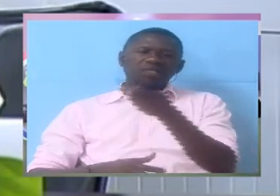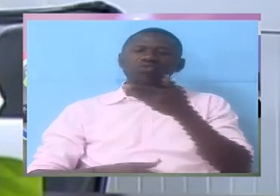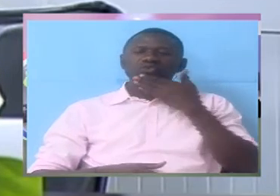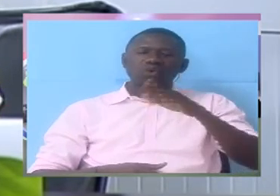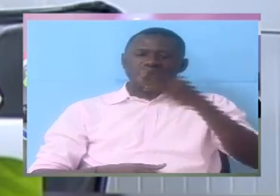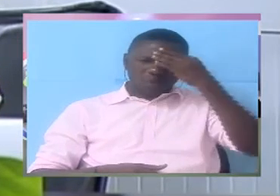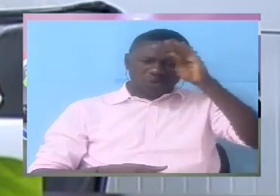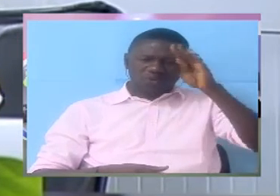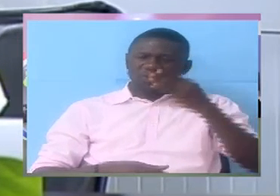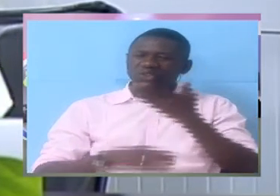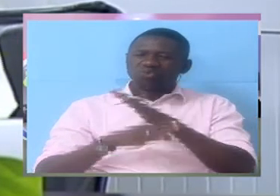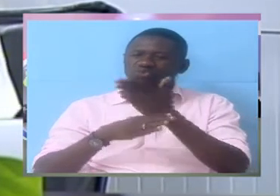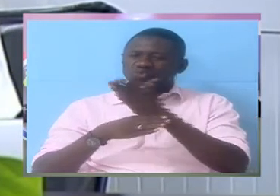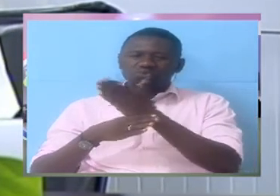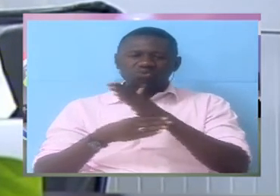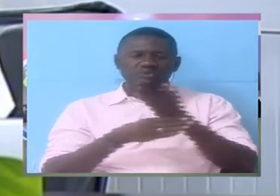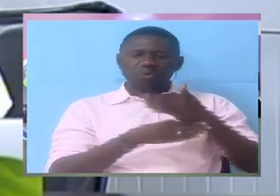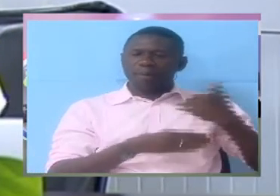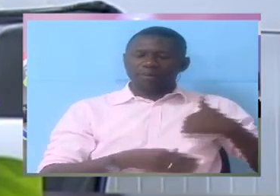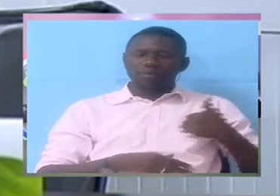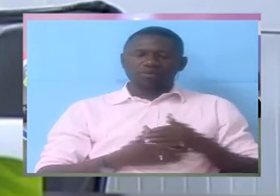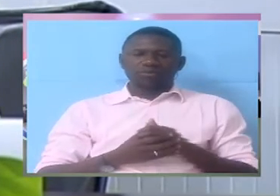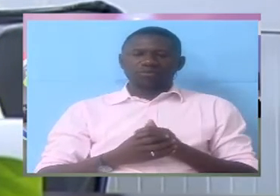were disturbing people there.